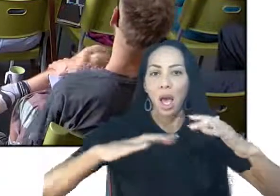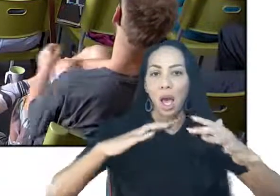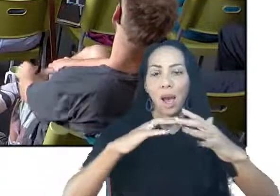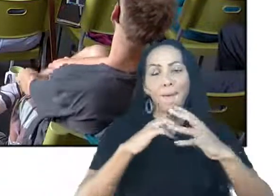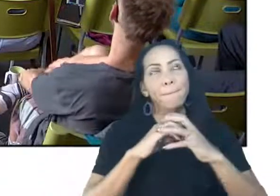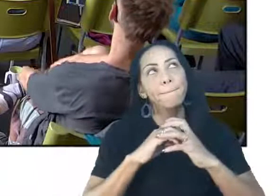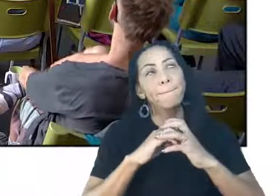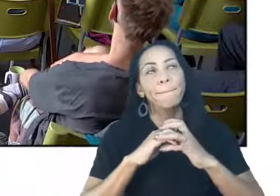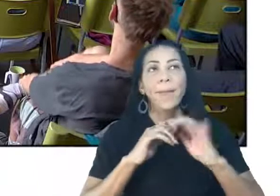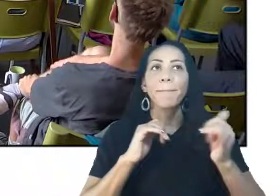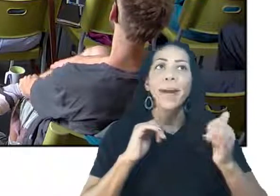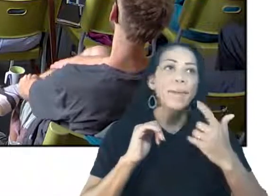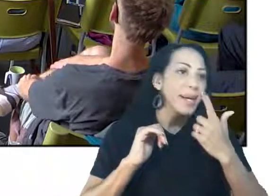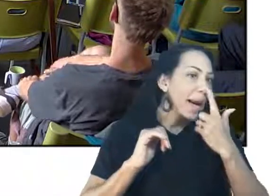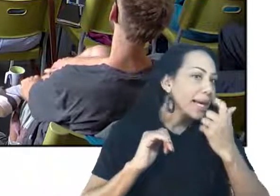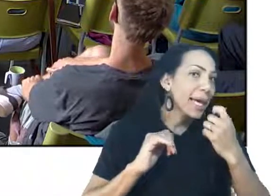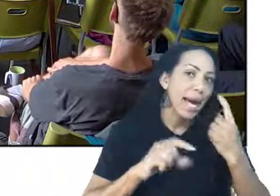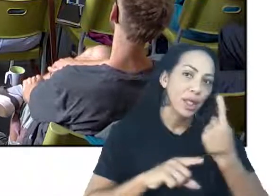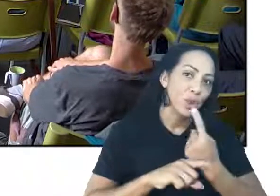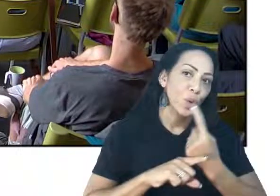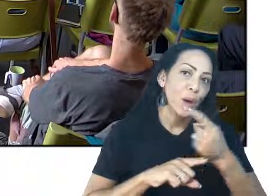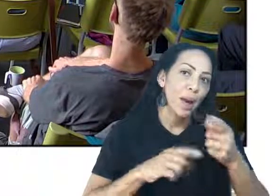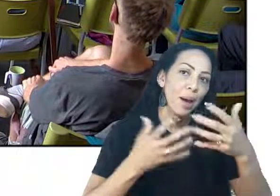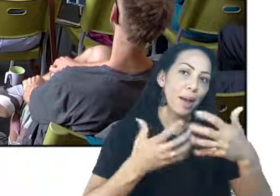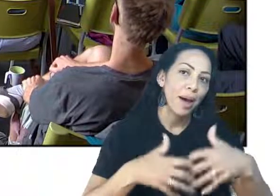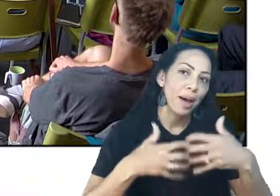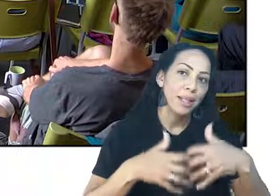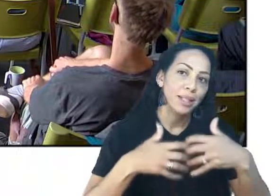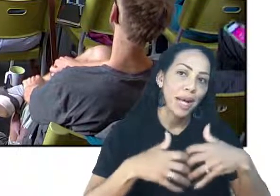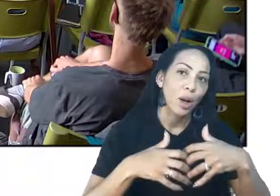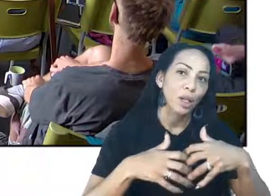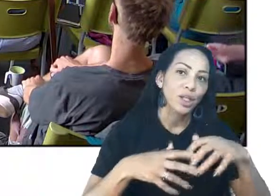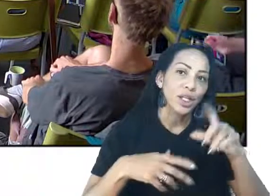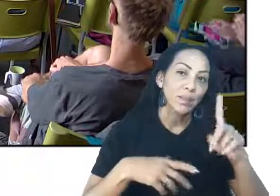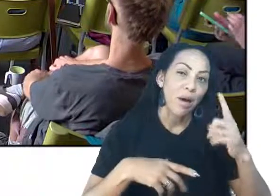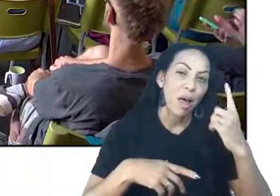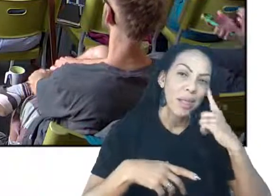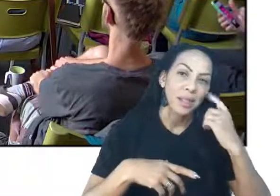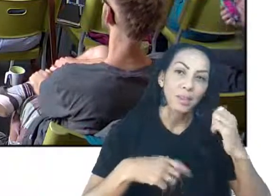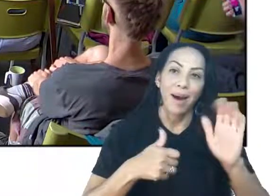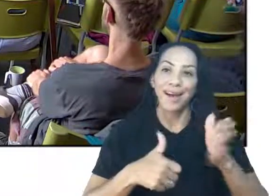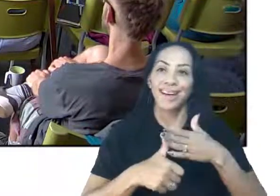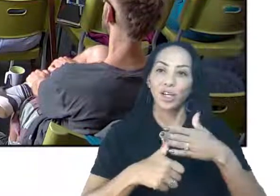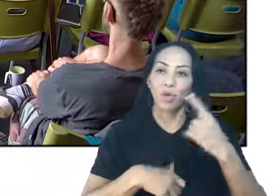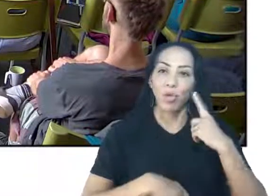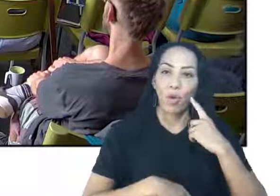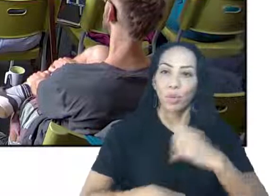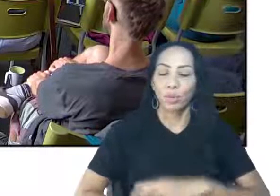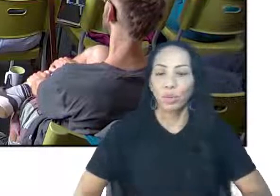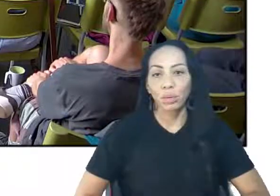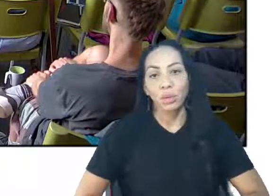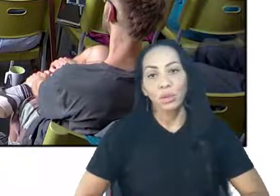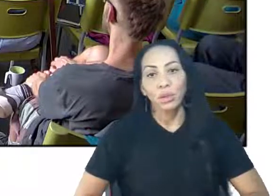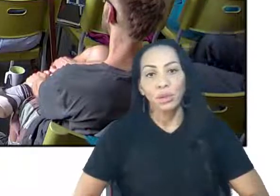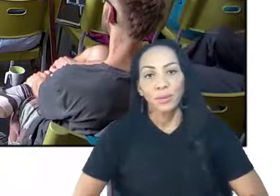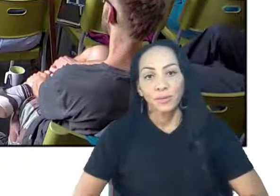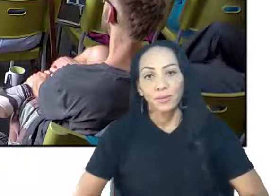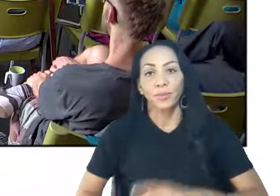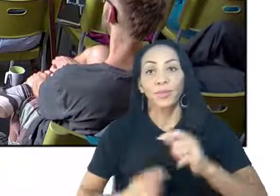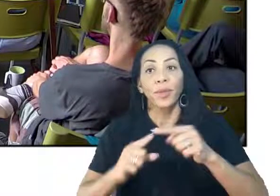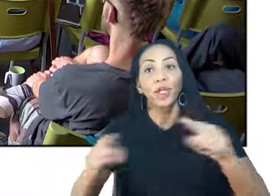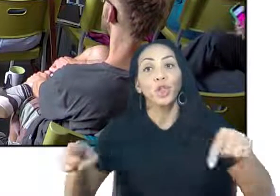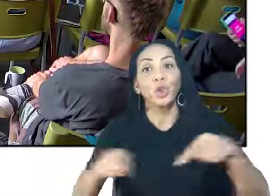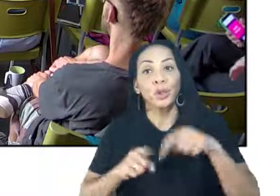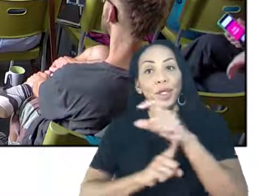a technology, but those are my burgeoning thoughts on it. We had a conversation in the studio community recently